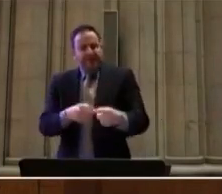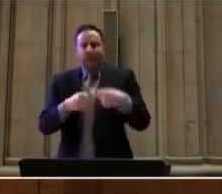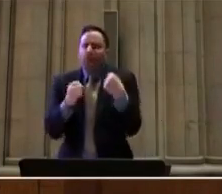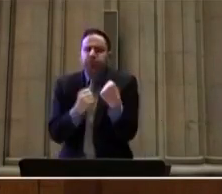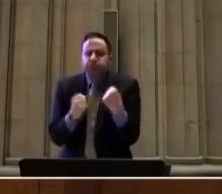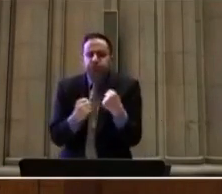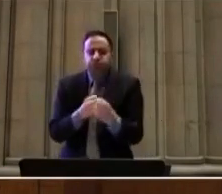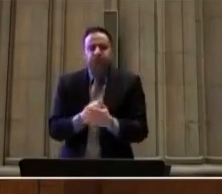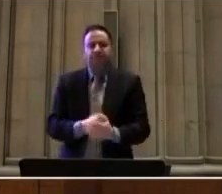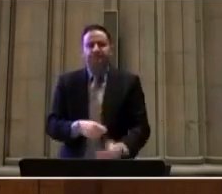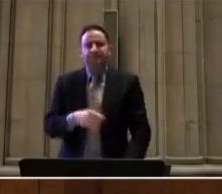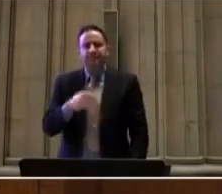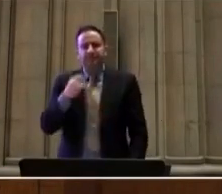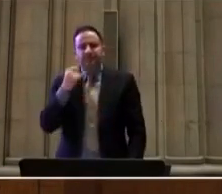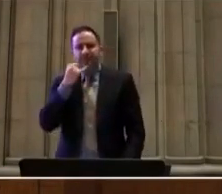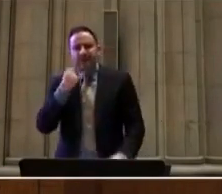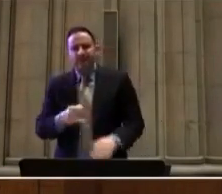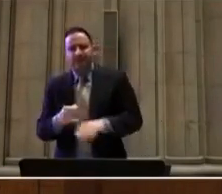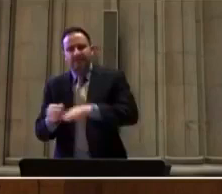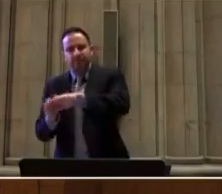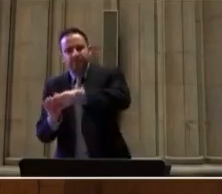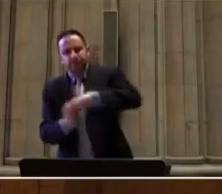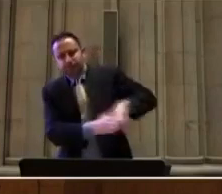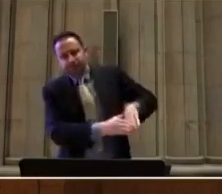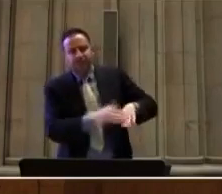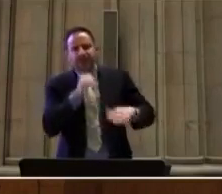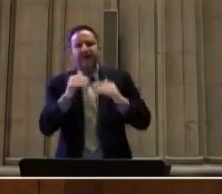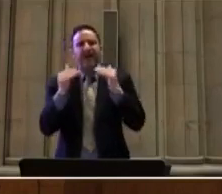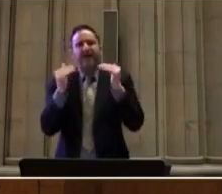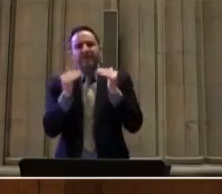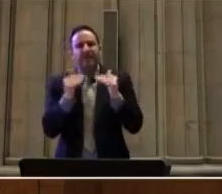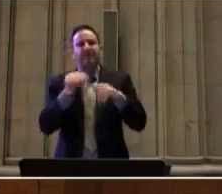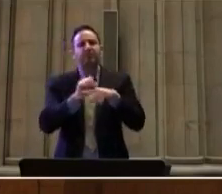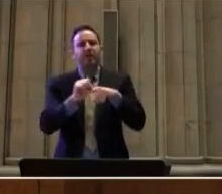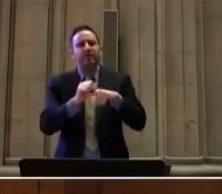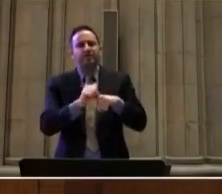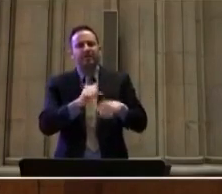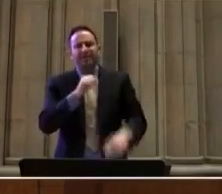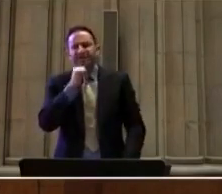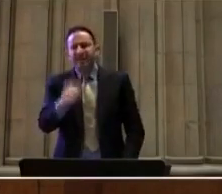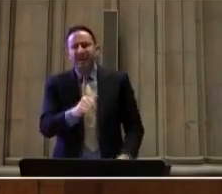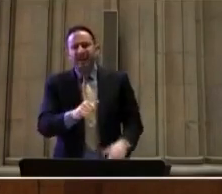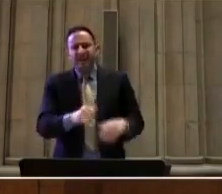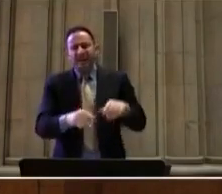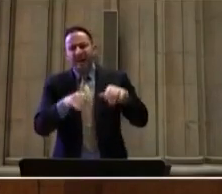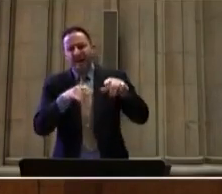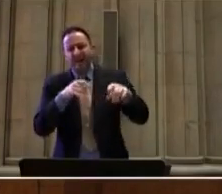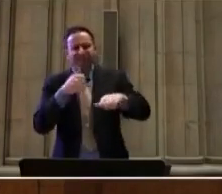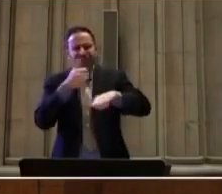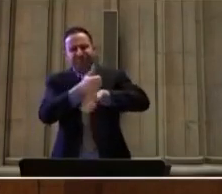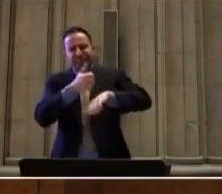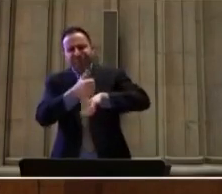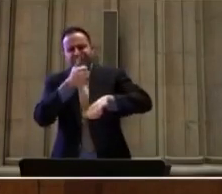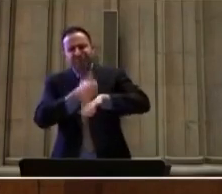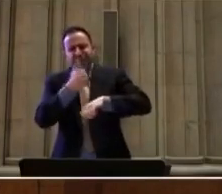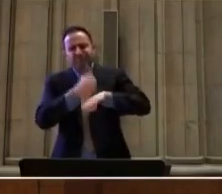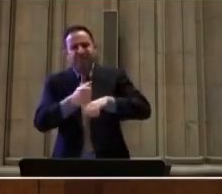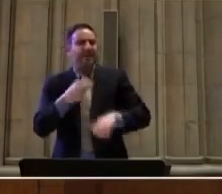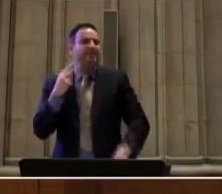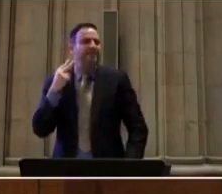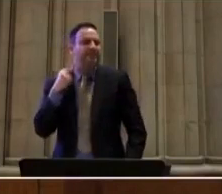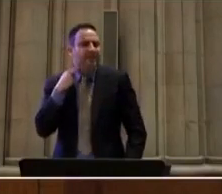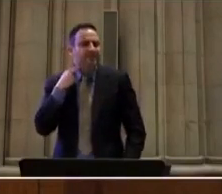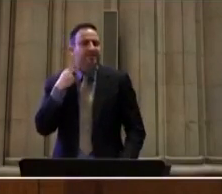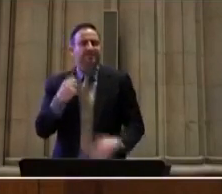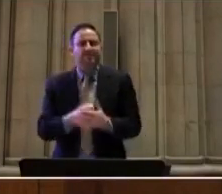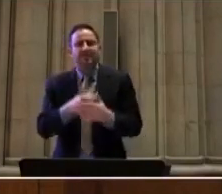saying, "If you get rid of unfair practices, quit blaming victims, quit gossiping about other people's sins, if you are